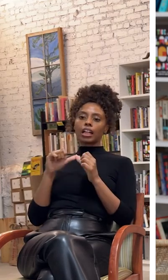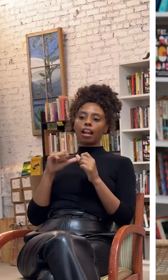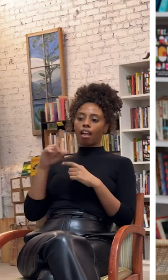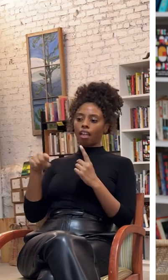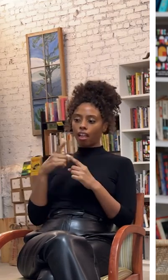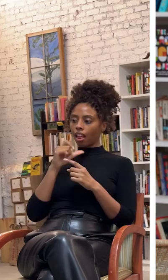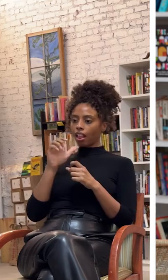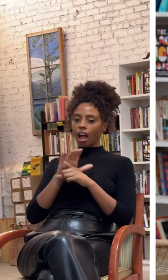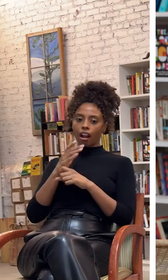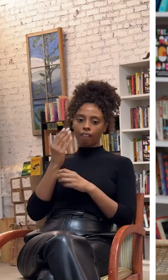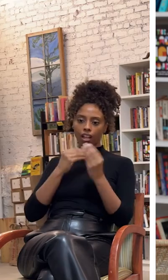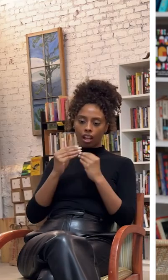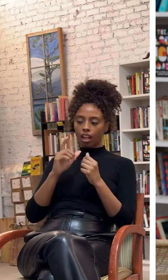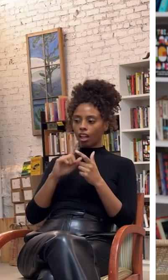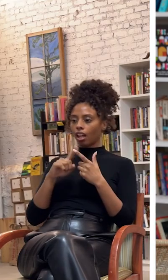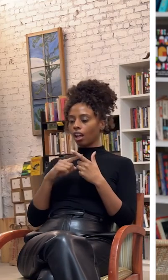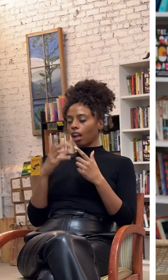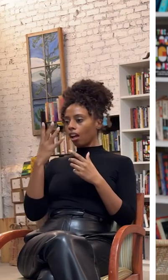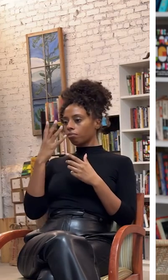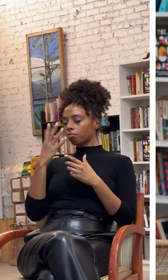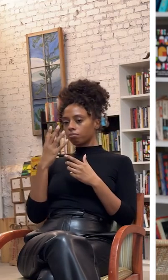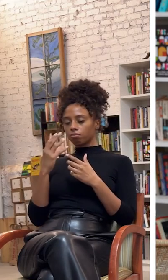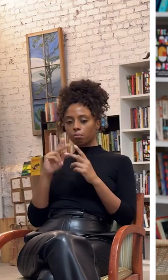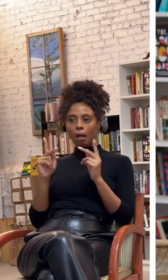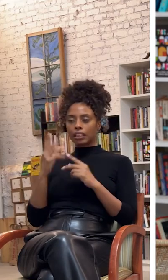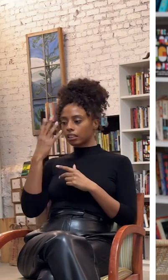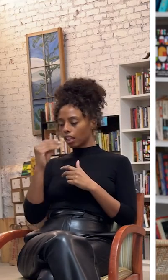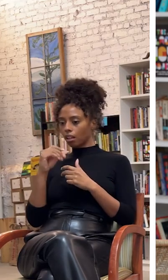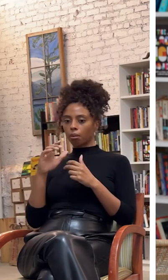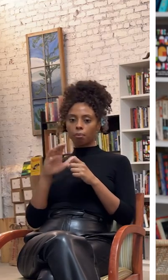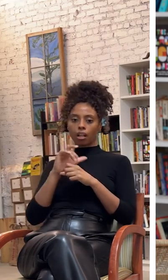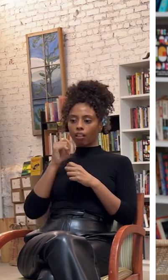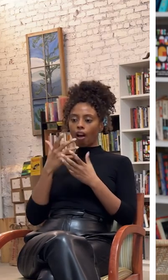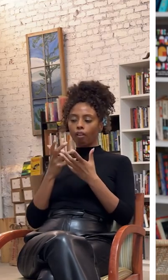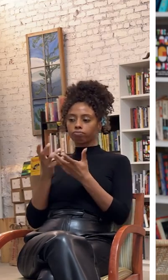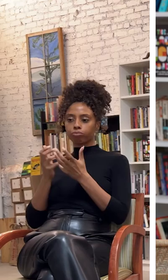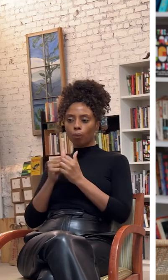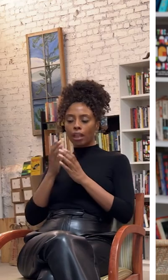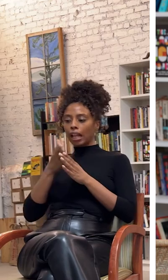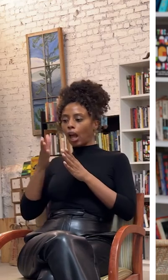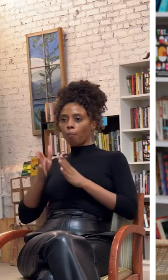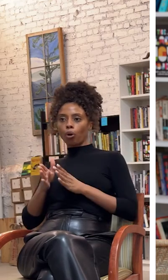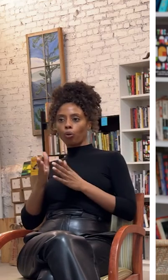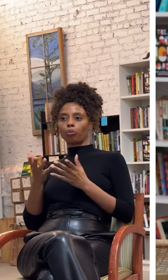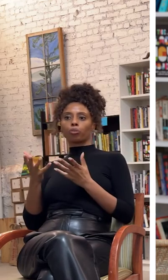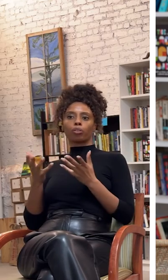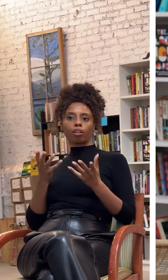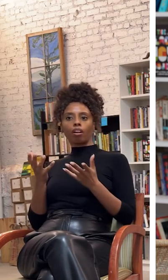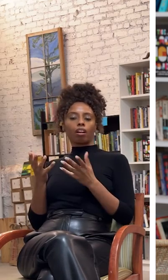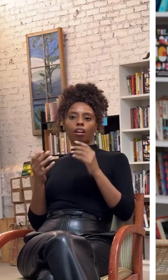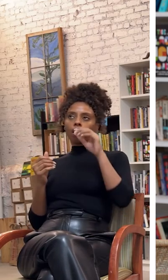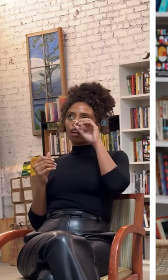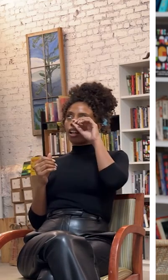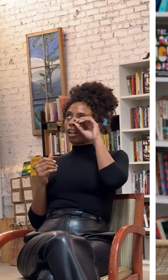enough to eat. We don't have enough. We don't have places to sleep. We don't get along with our neighbors and that type of thing. That, yeah, that's